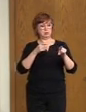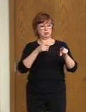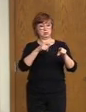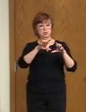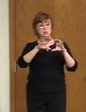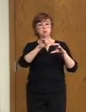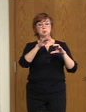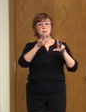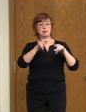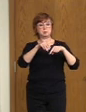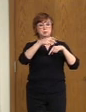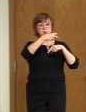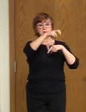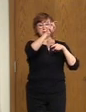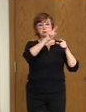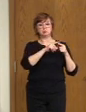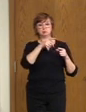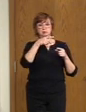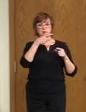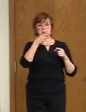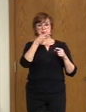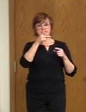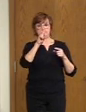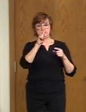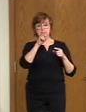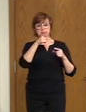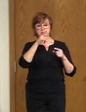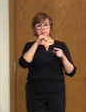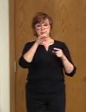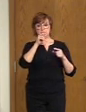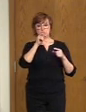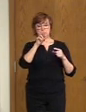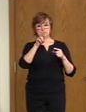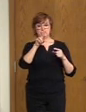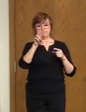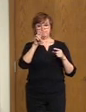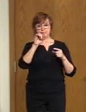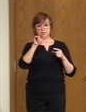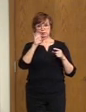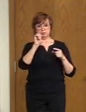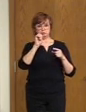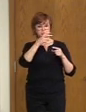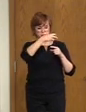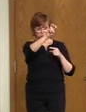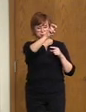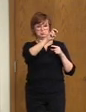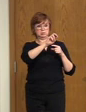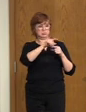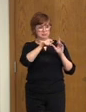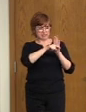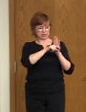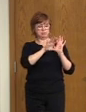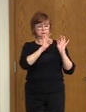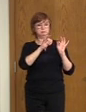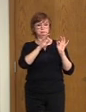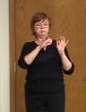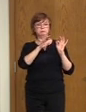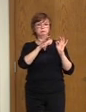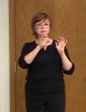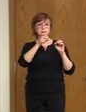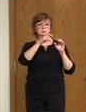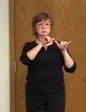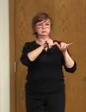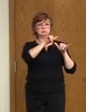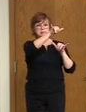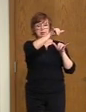and they were tested and came up negative, and then when we moved them over, a number were positive, so that's why we're continuing to do the serial testing. We are